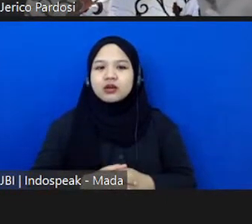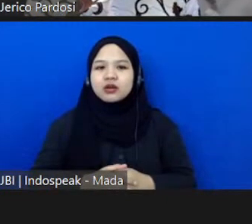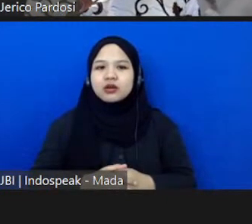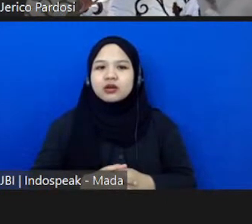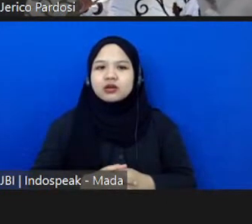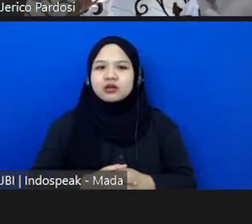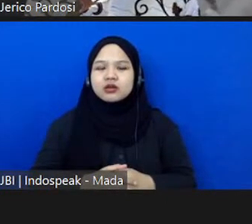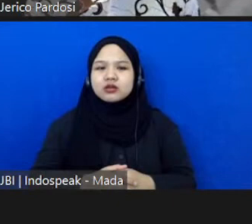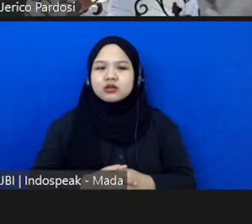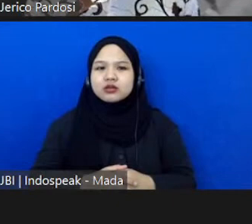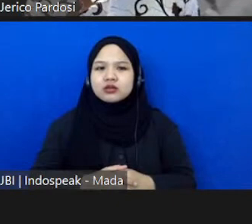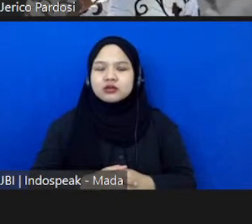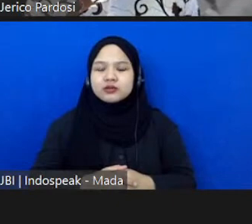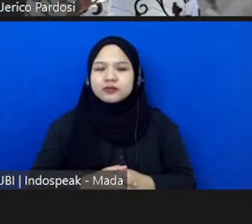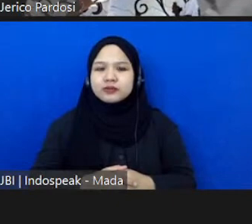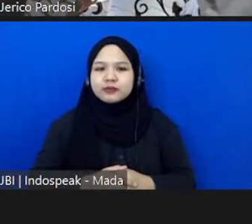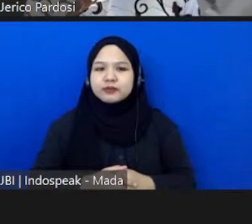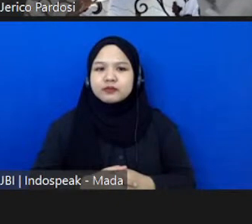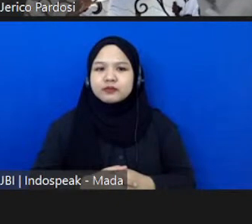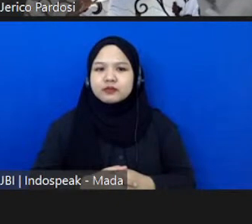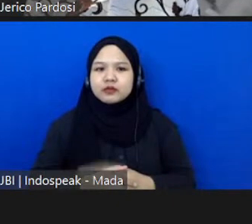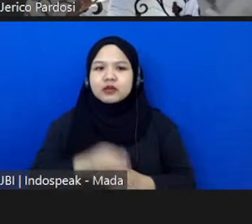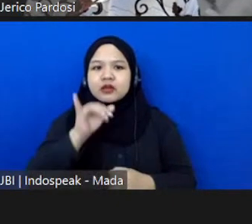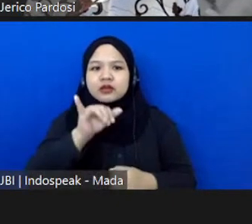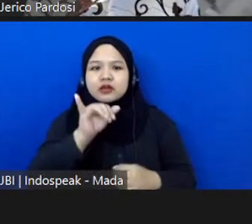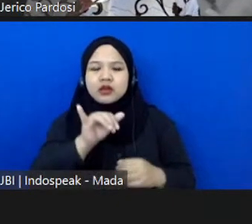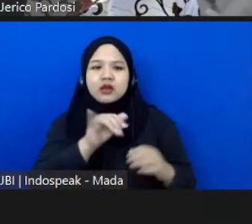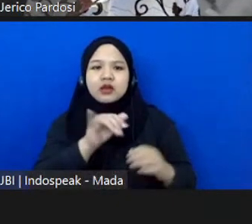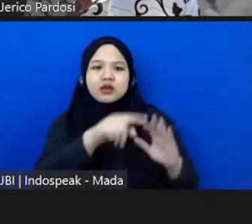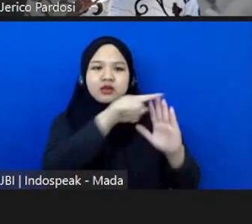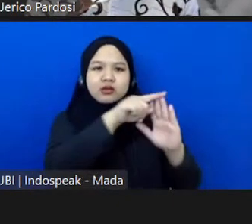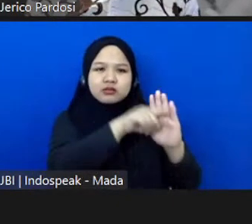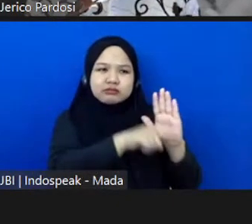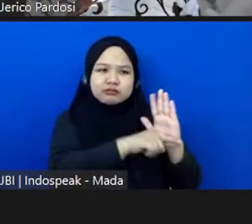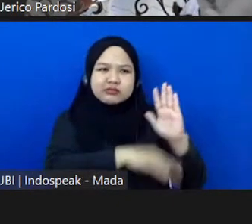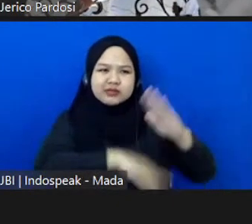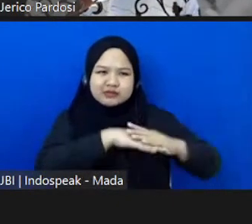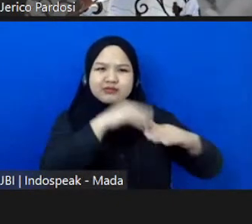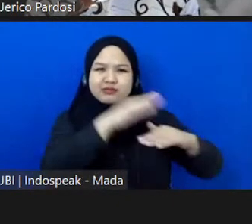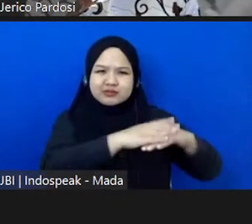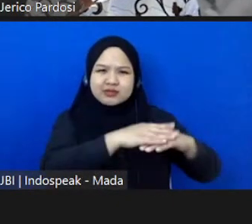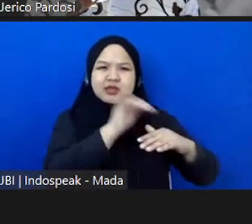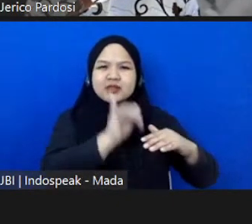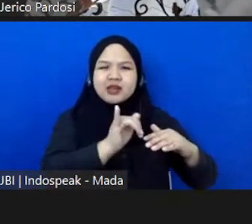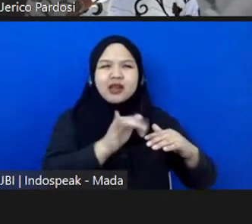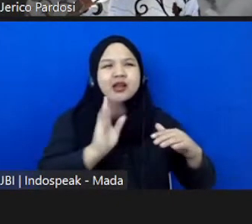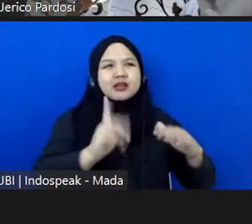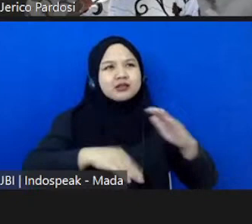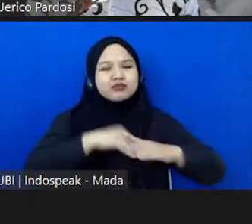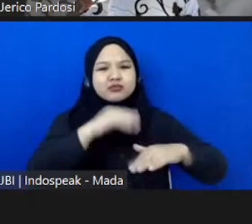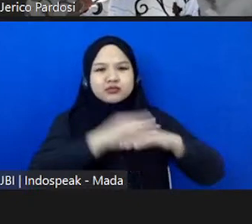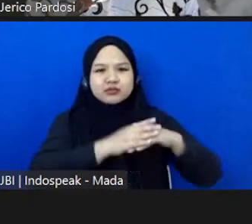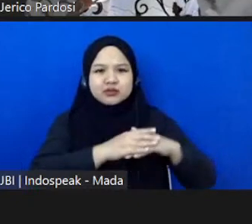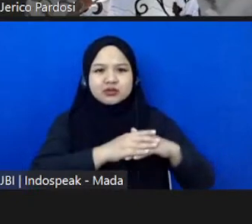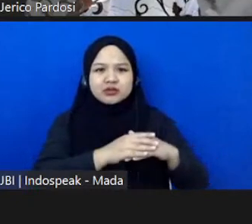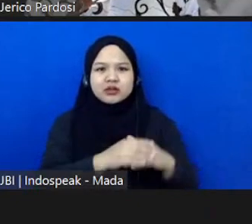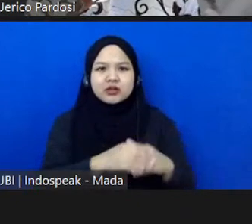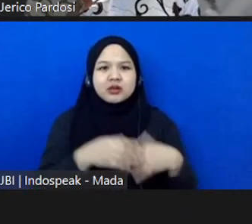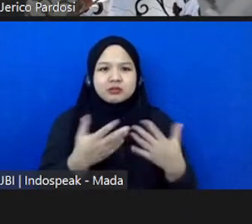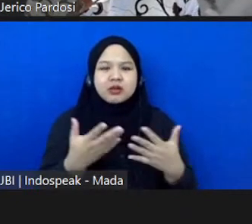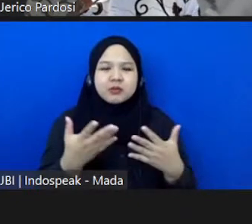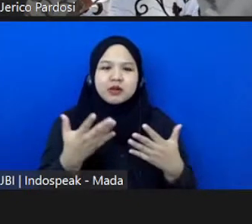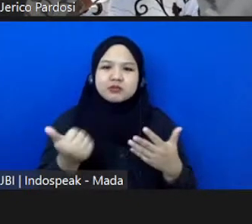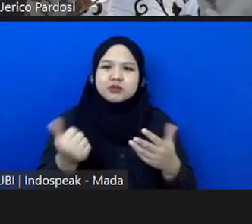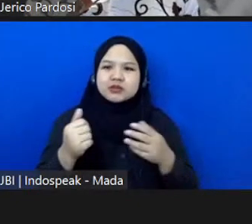I look at those overlaps between the different domains, and there were a lot of overlap between them. How do you quantify